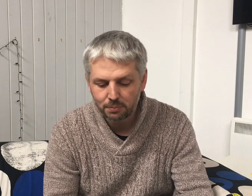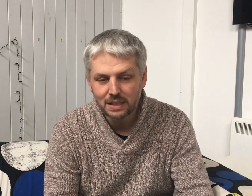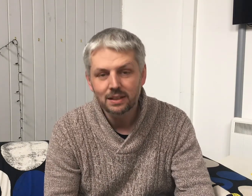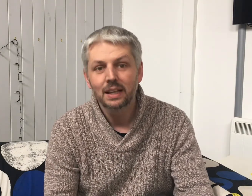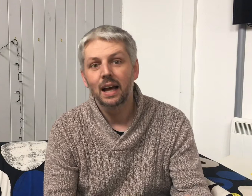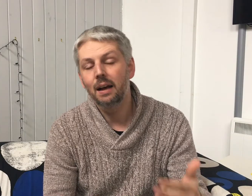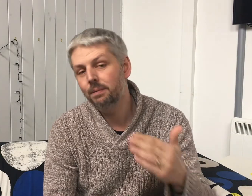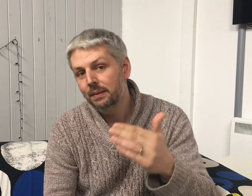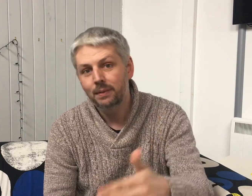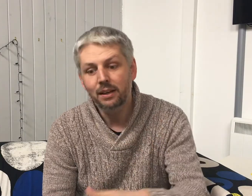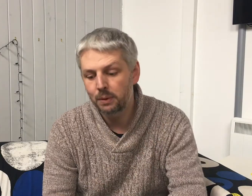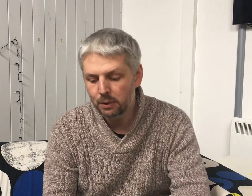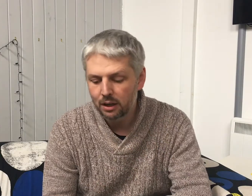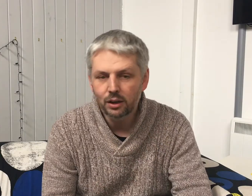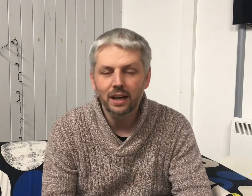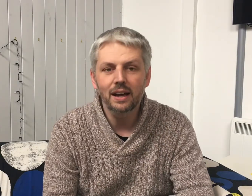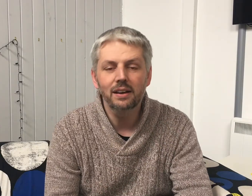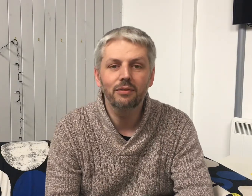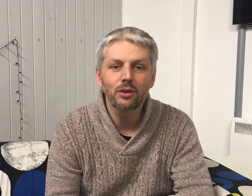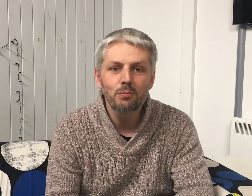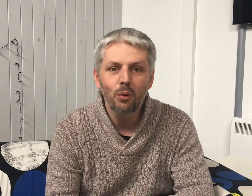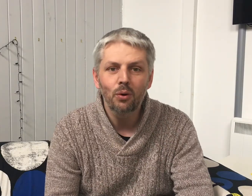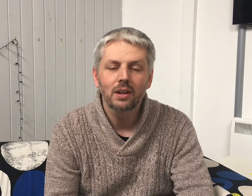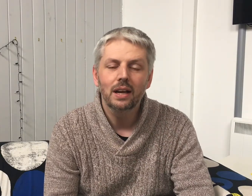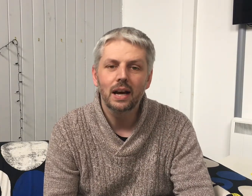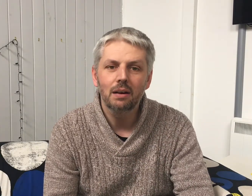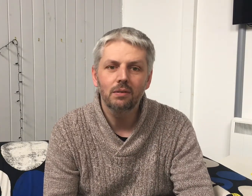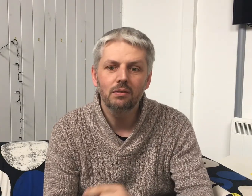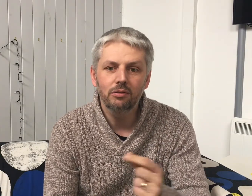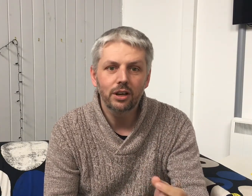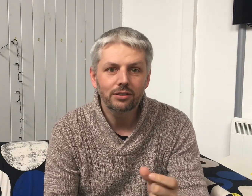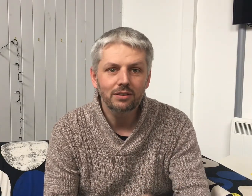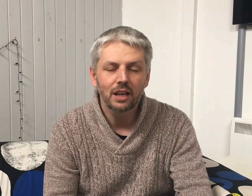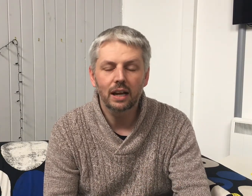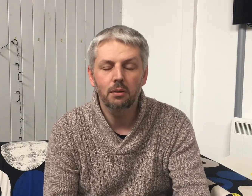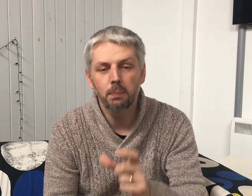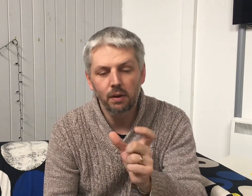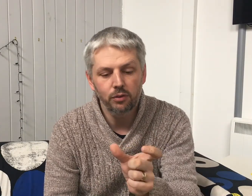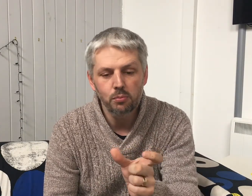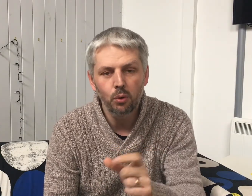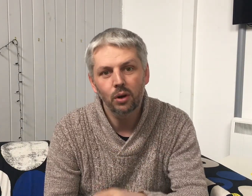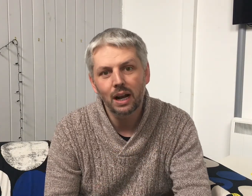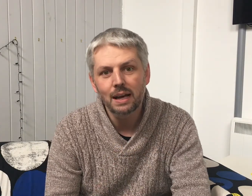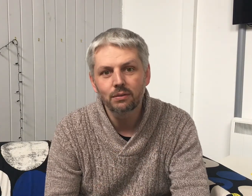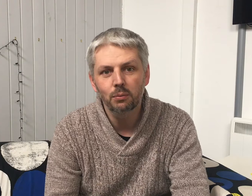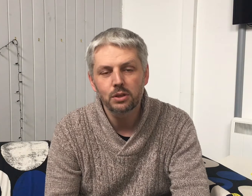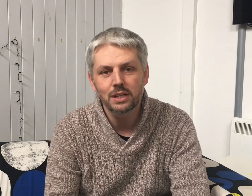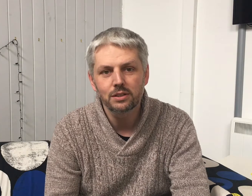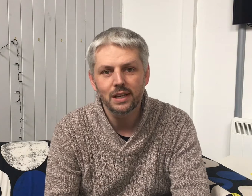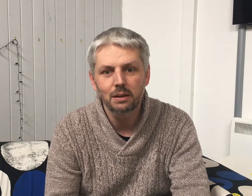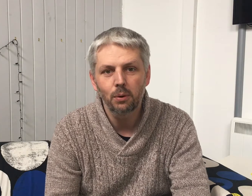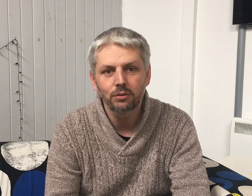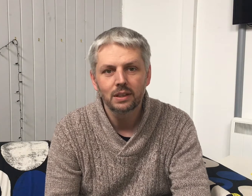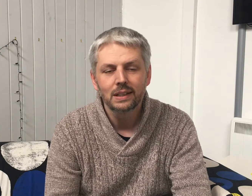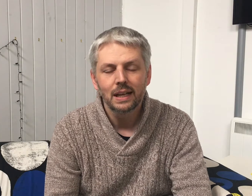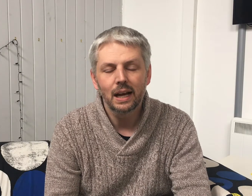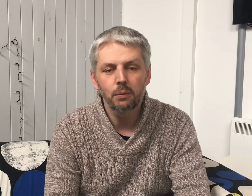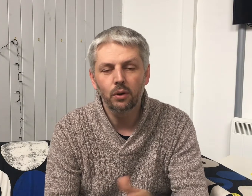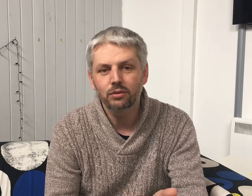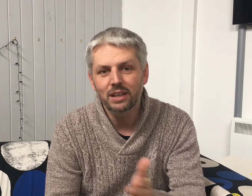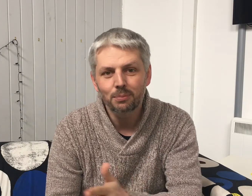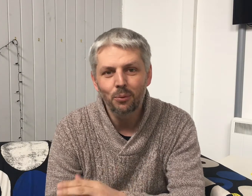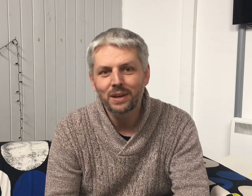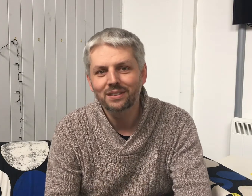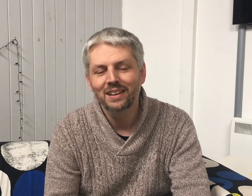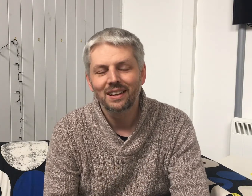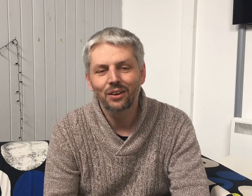that verse means. Next week we're going to look at a few more verses and a few more claims of what Jesus said he was. We've